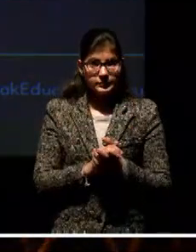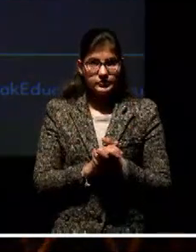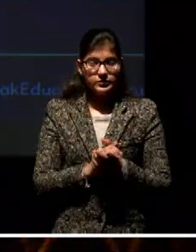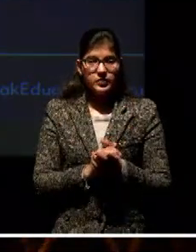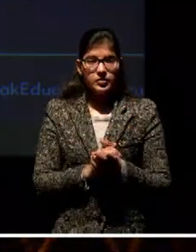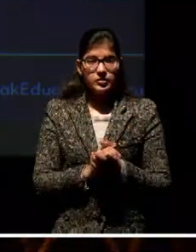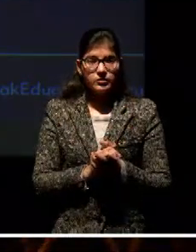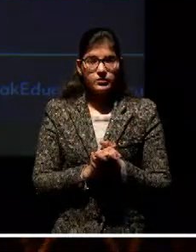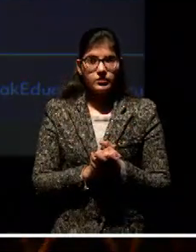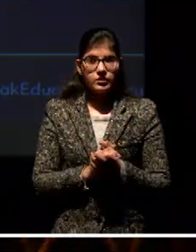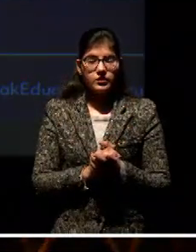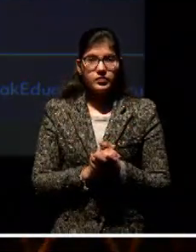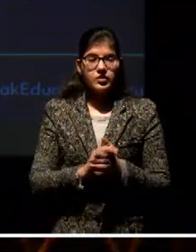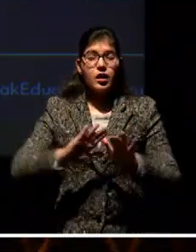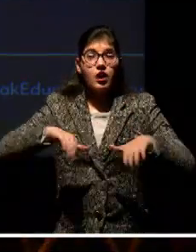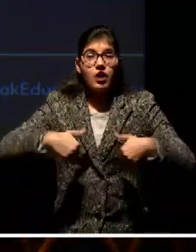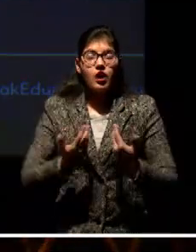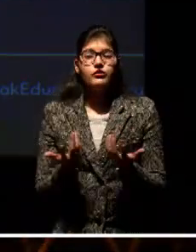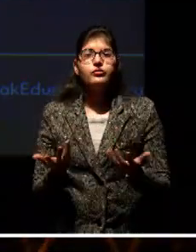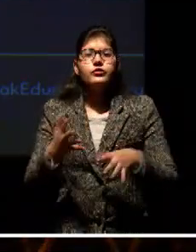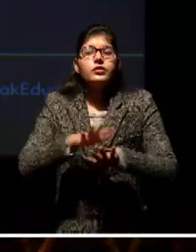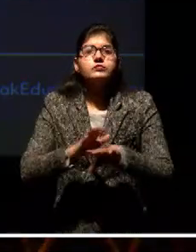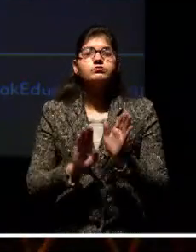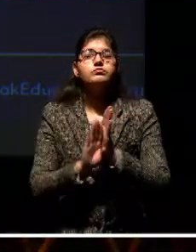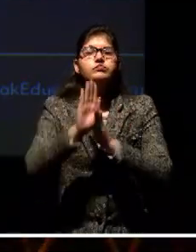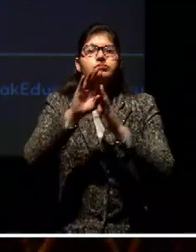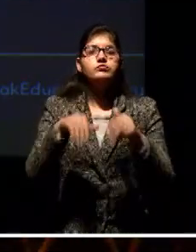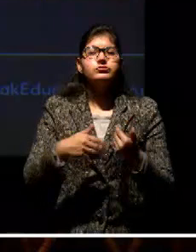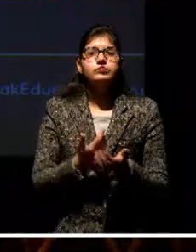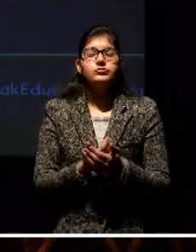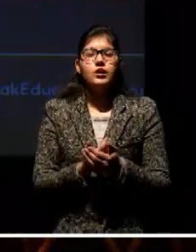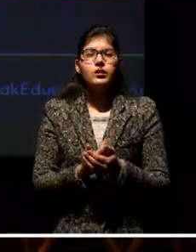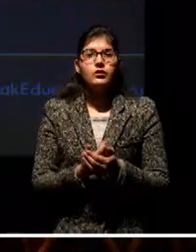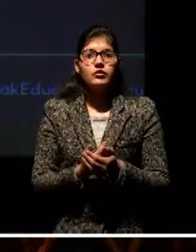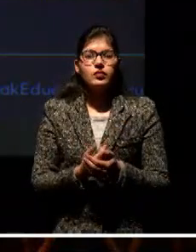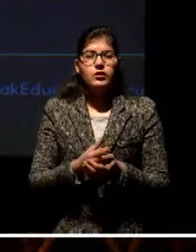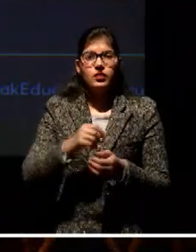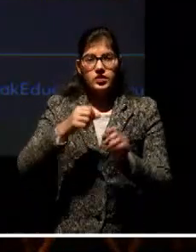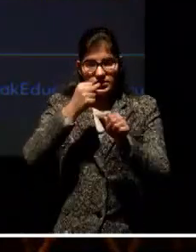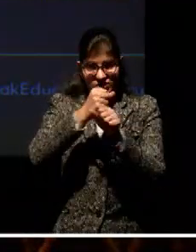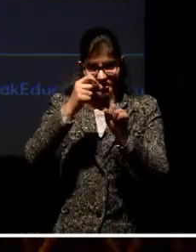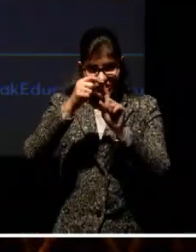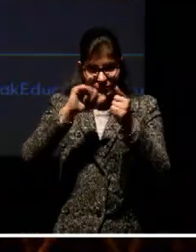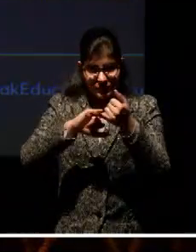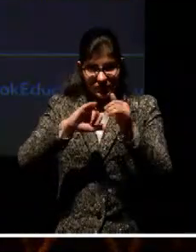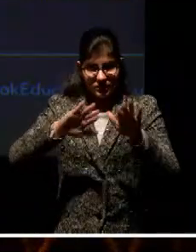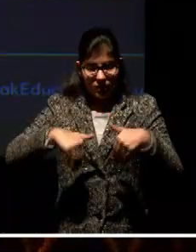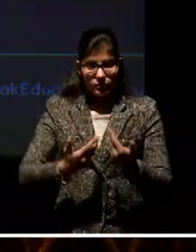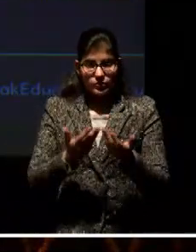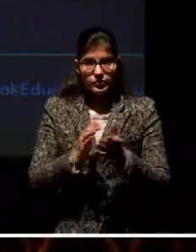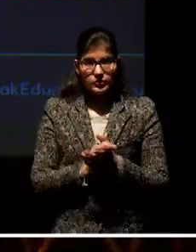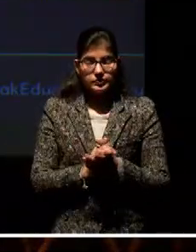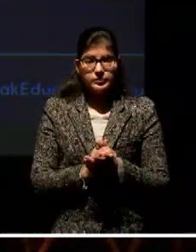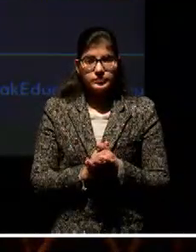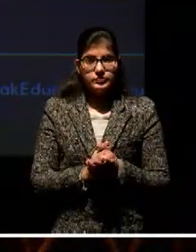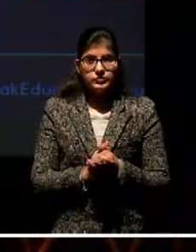do we enhance inclusiveness through a local, global kind of context. So it's both global as well as local.